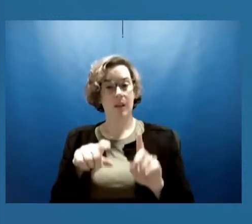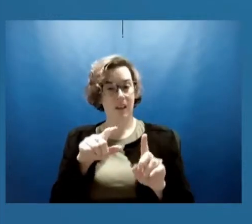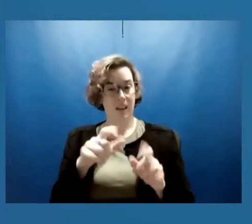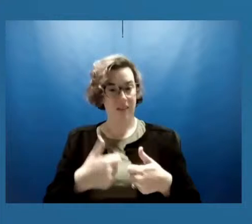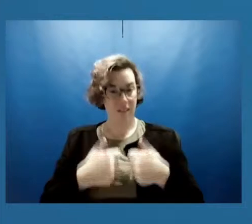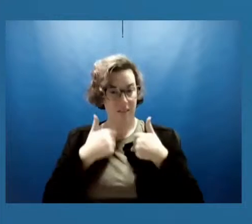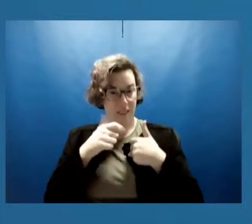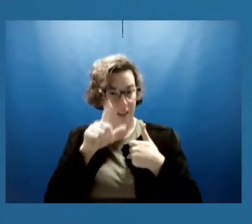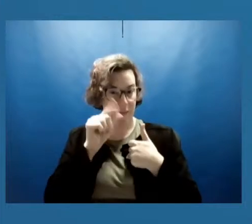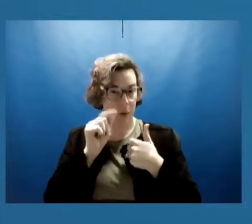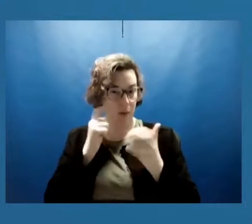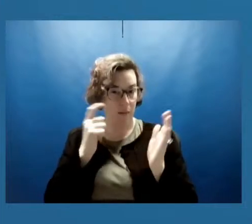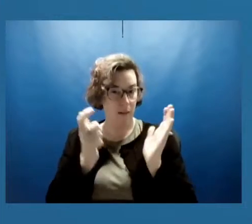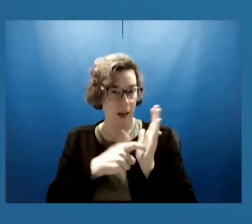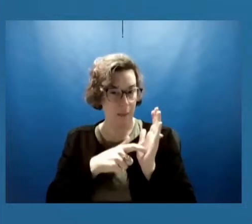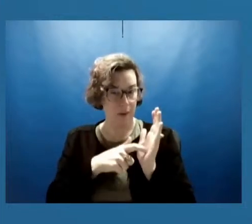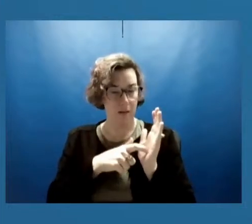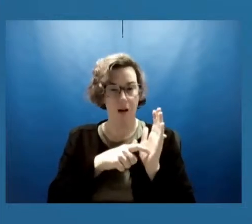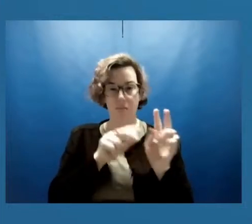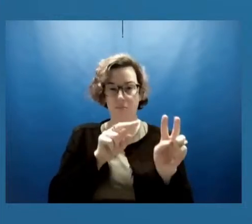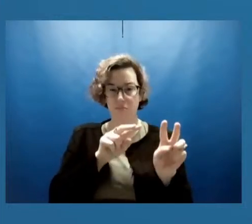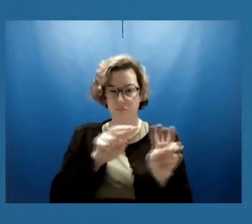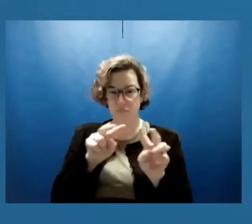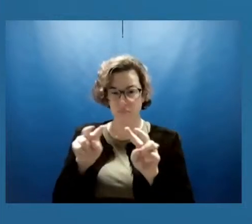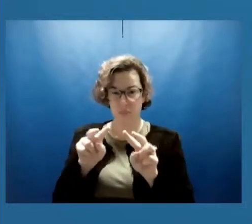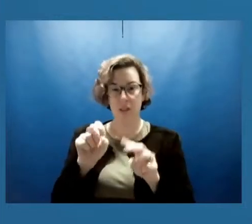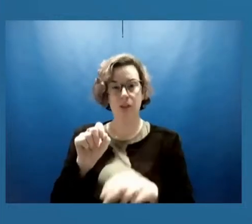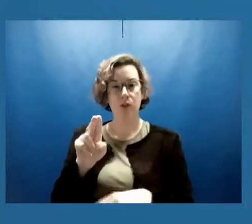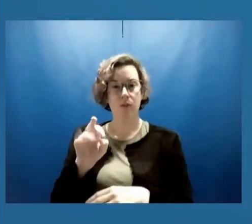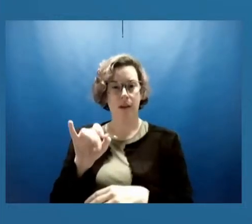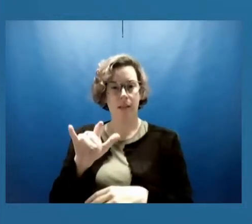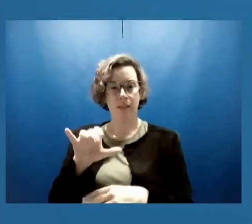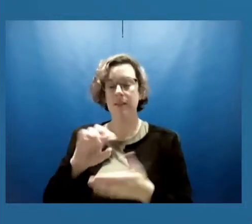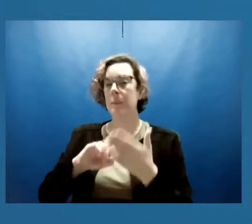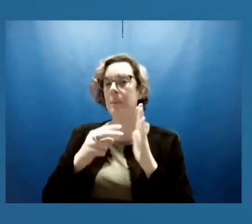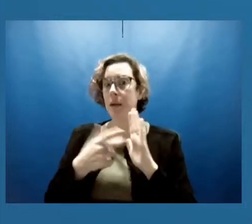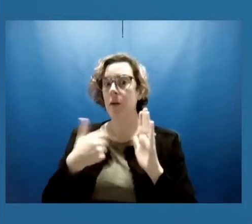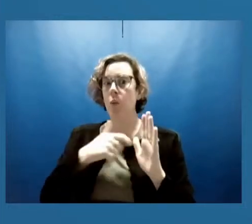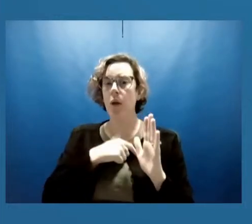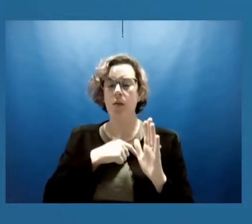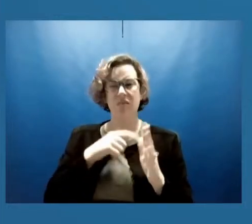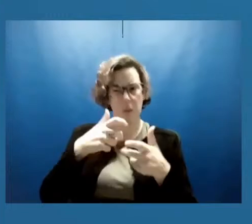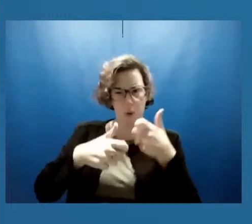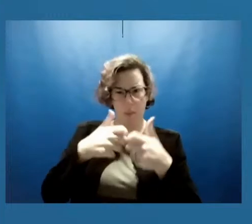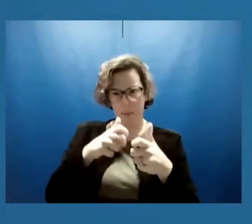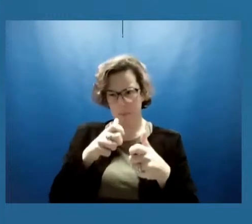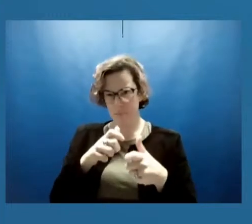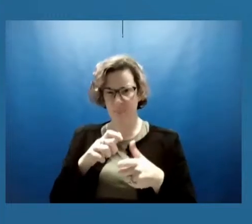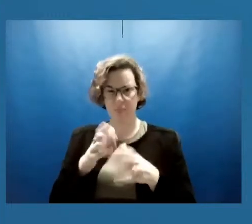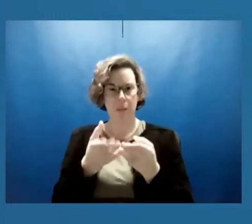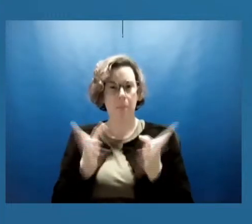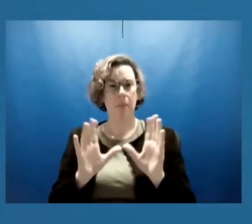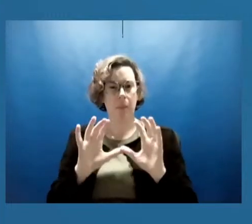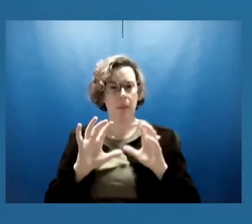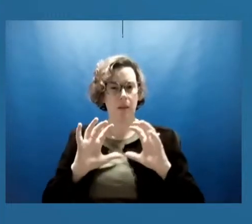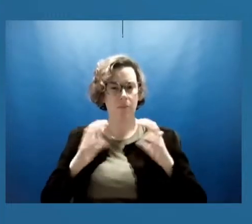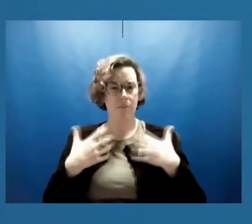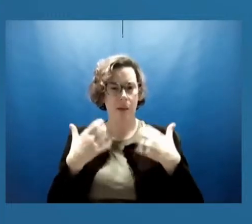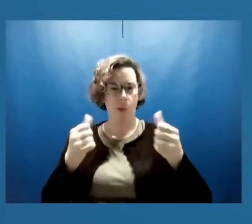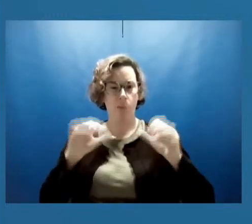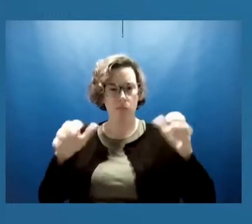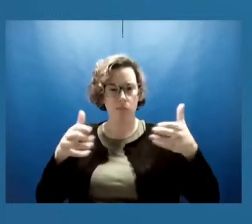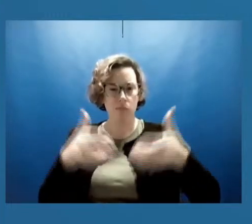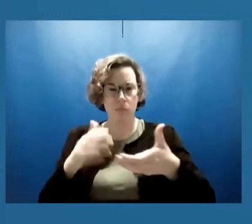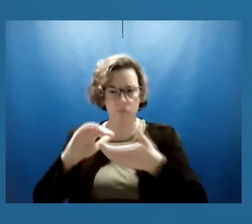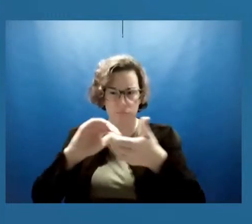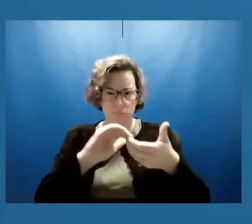on surveillance. In other words, we went looking for the problem, and this is what you do in public health. We work together and we look for problems. So